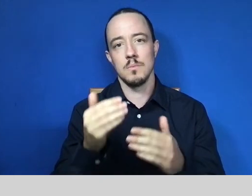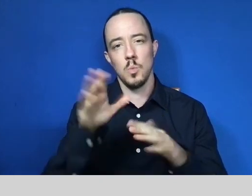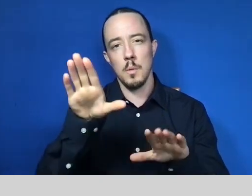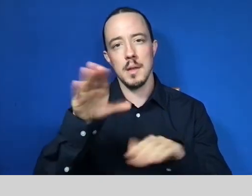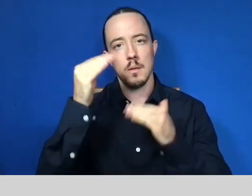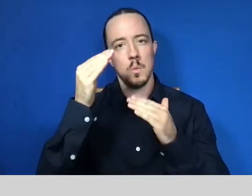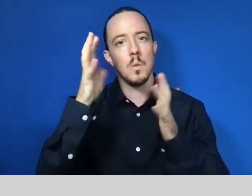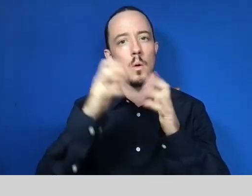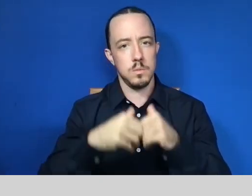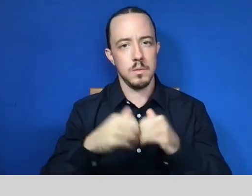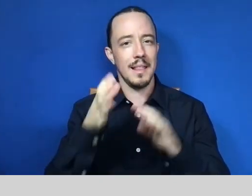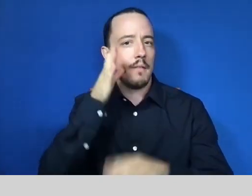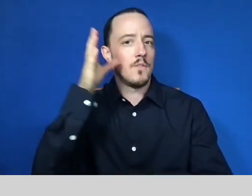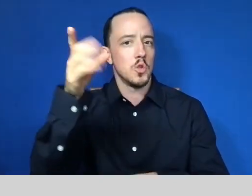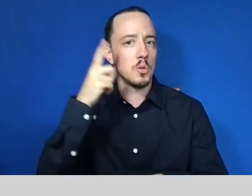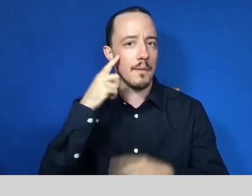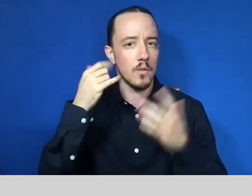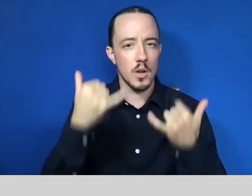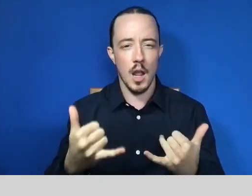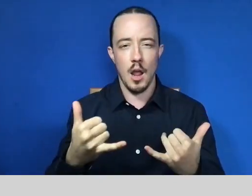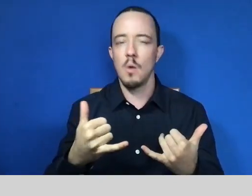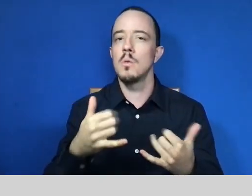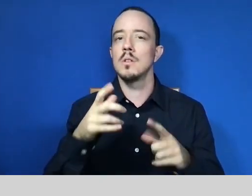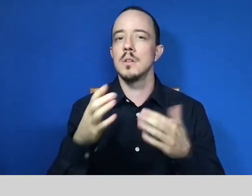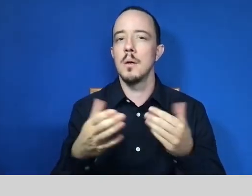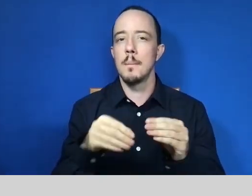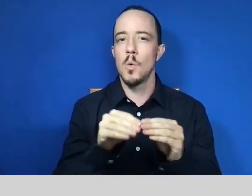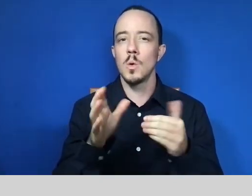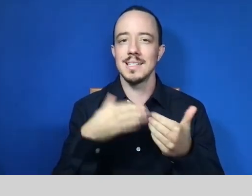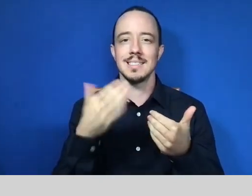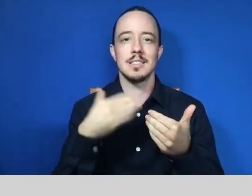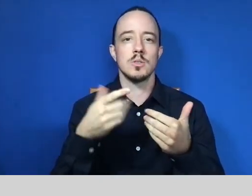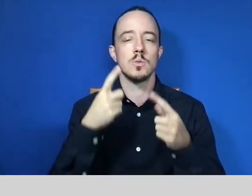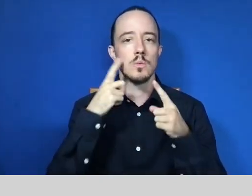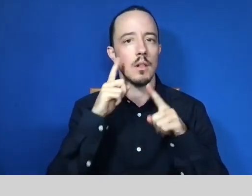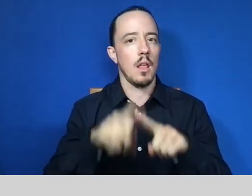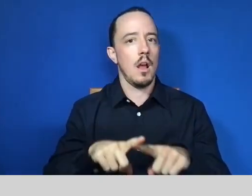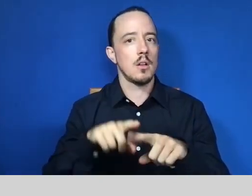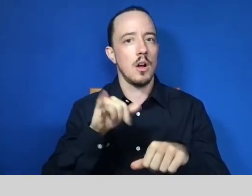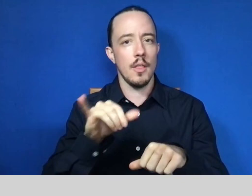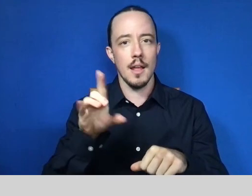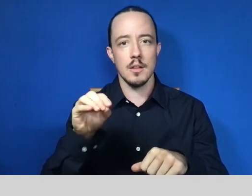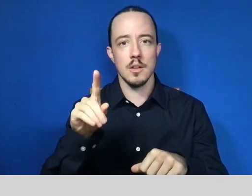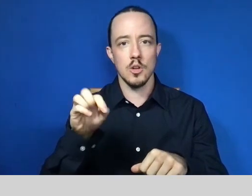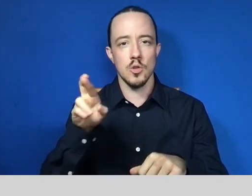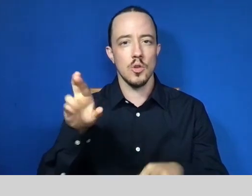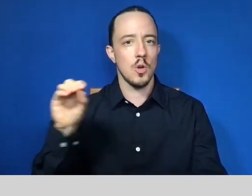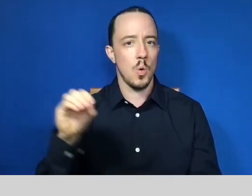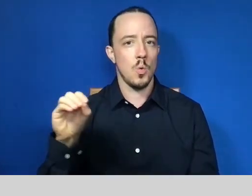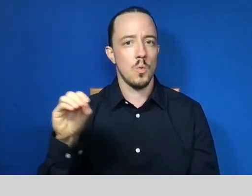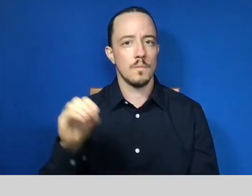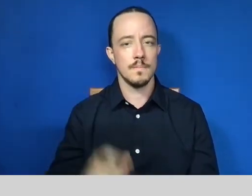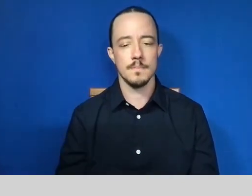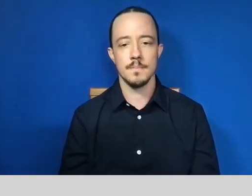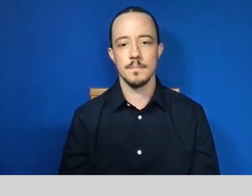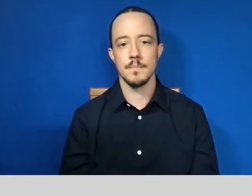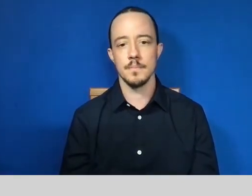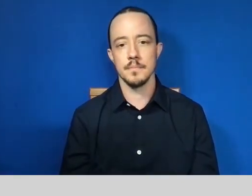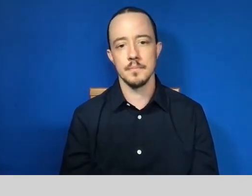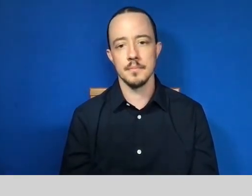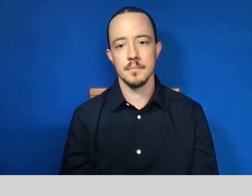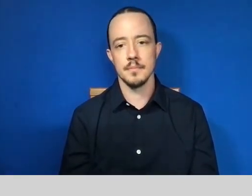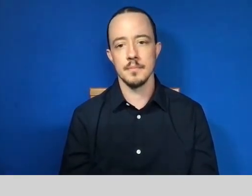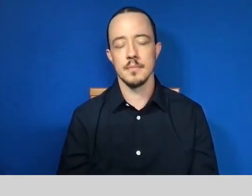removed in the future, but for now it was easier for us to rely on the presence of the dunder all attribute. So